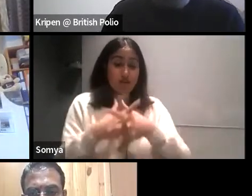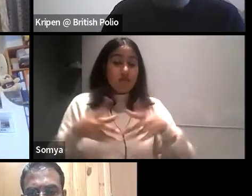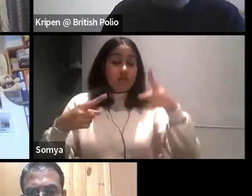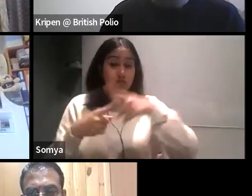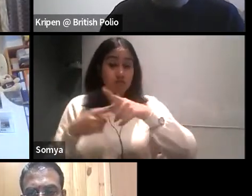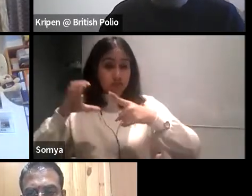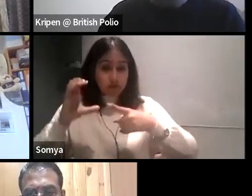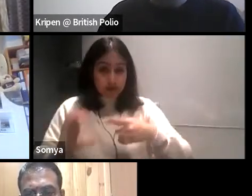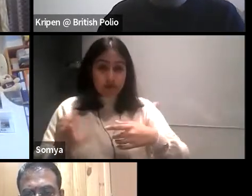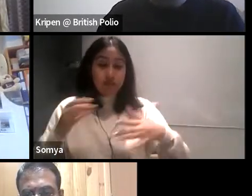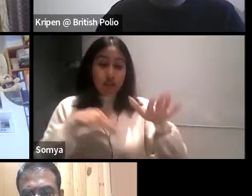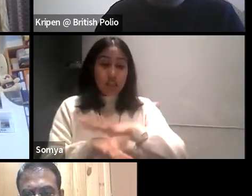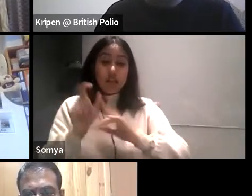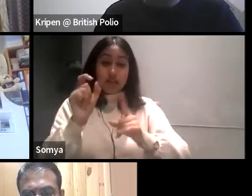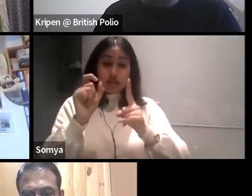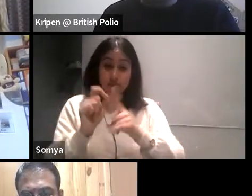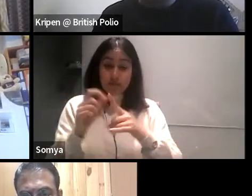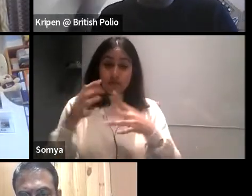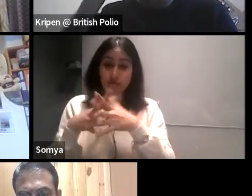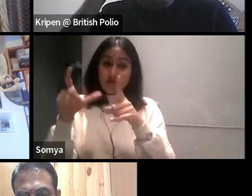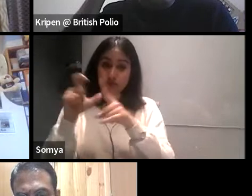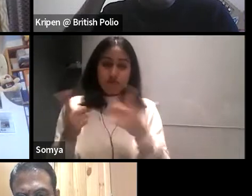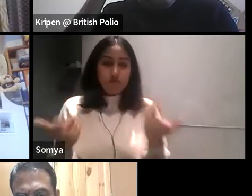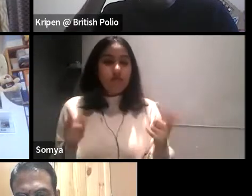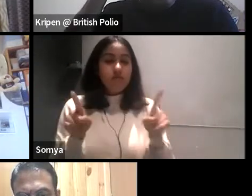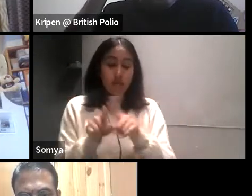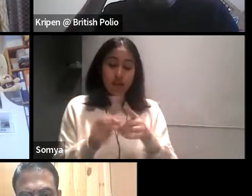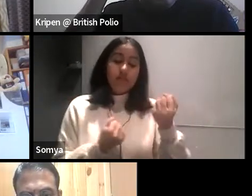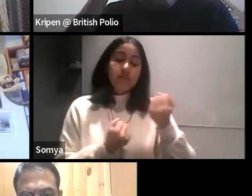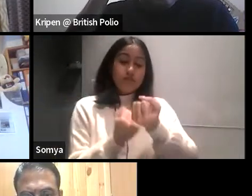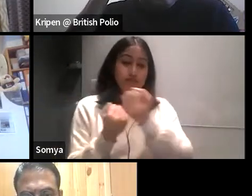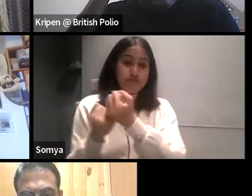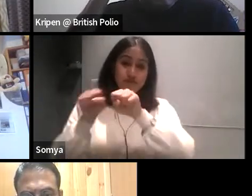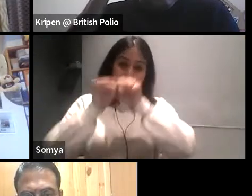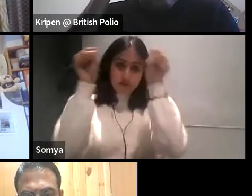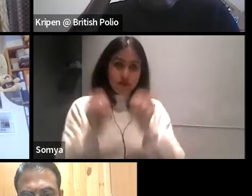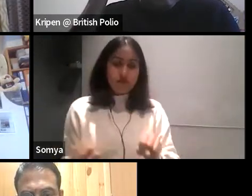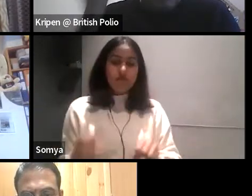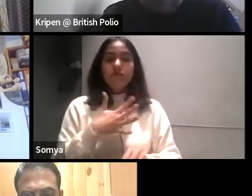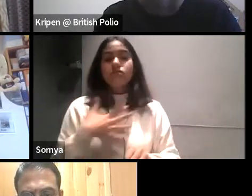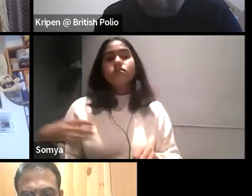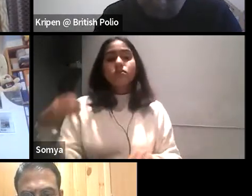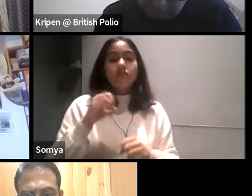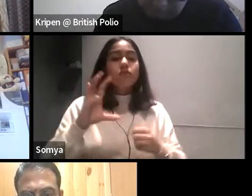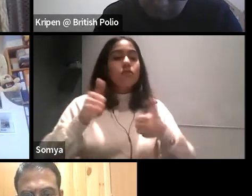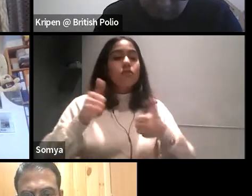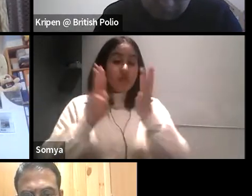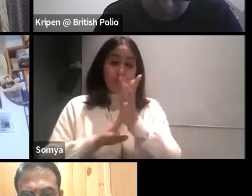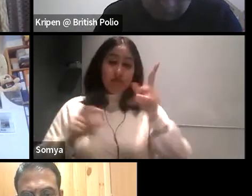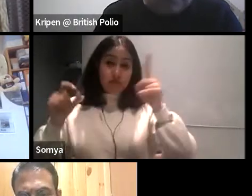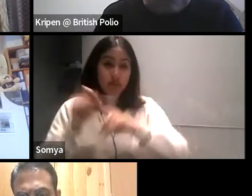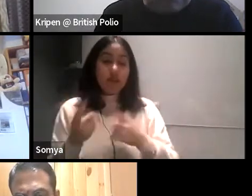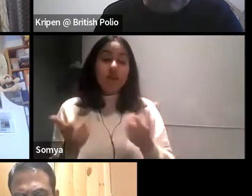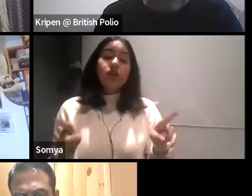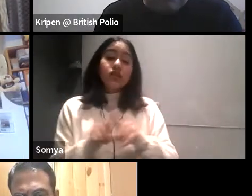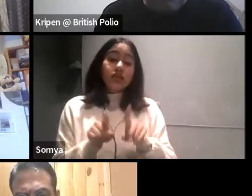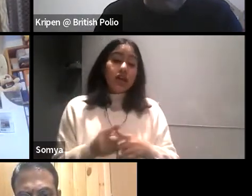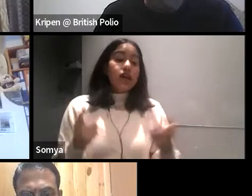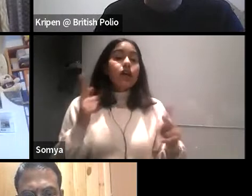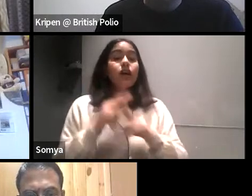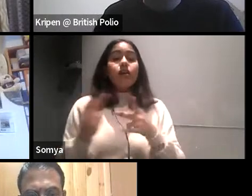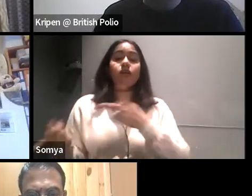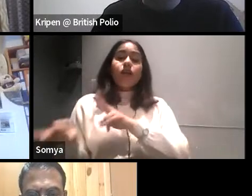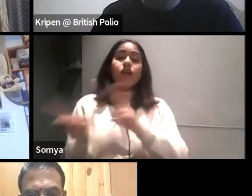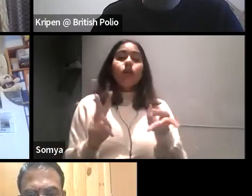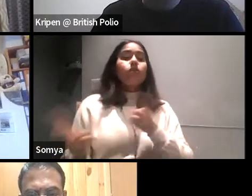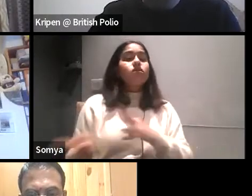played for the PWDs in terms of giving them support systems, organizing camps for them, giving them alternate livelihoods like Paithani